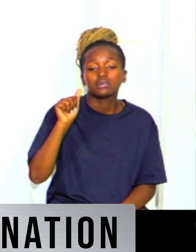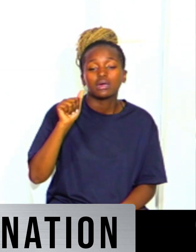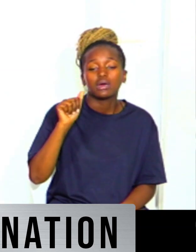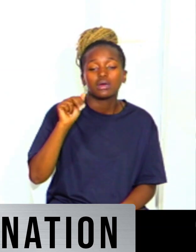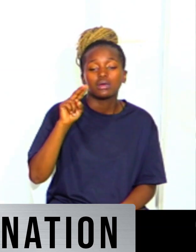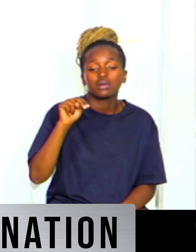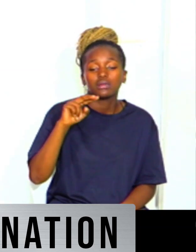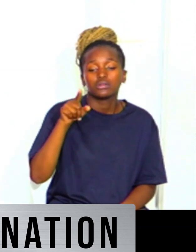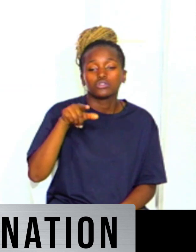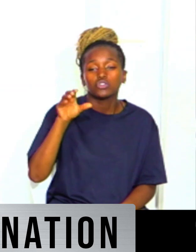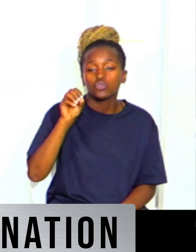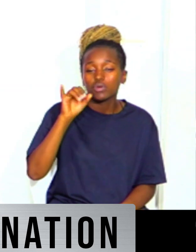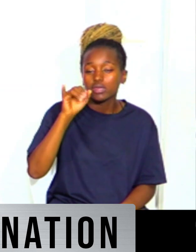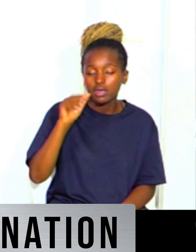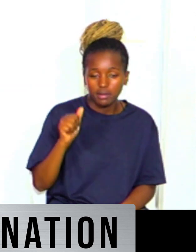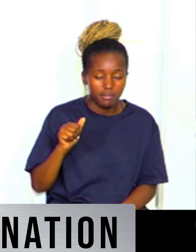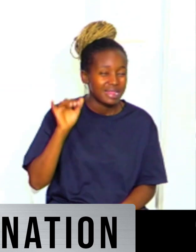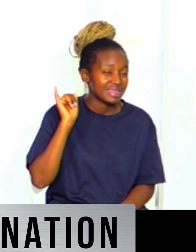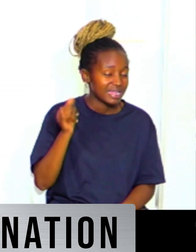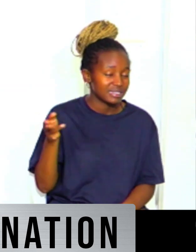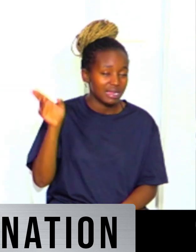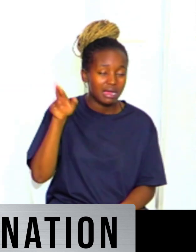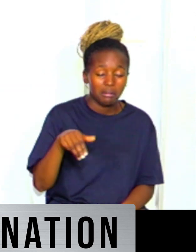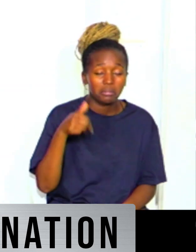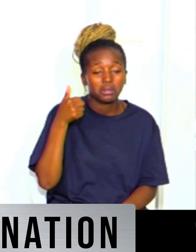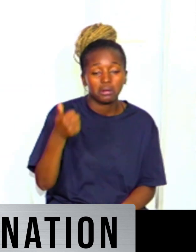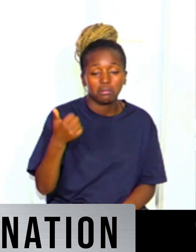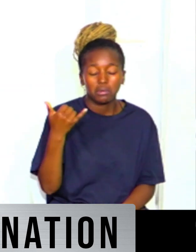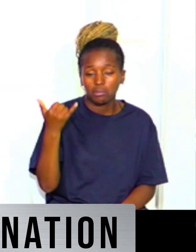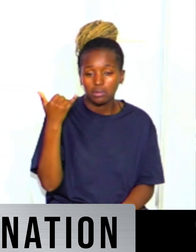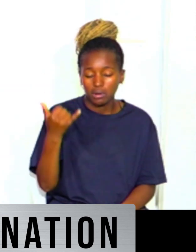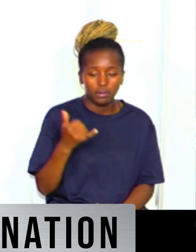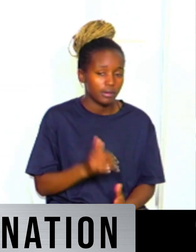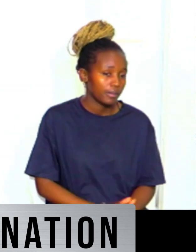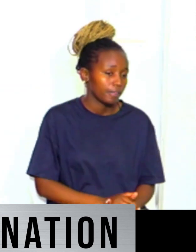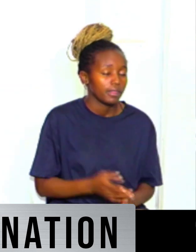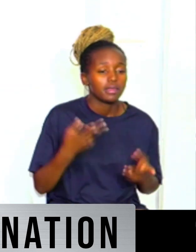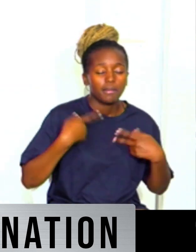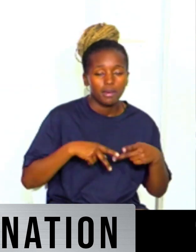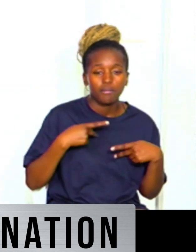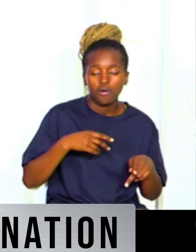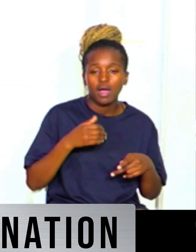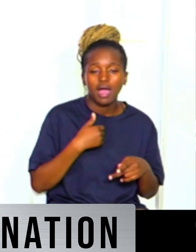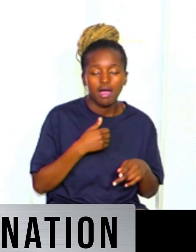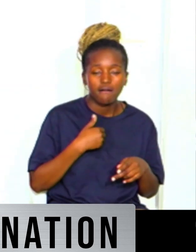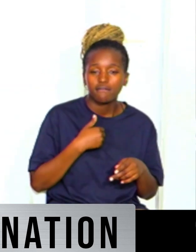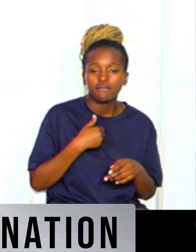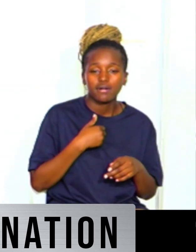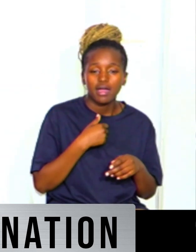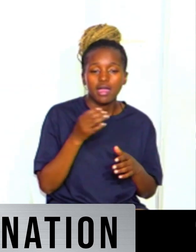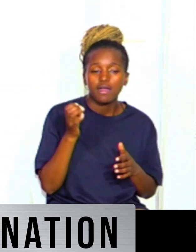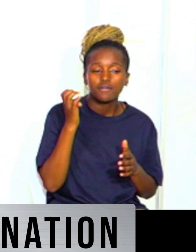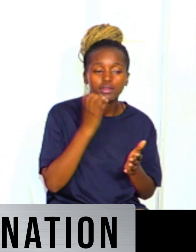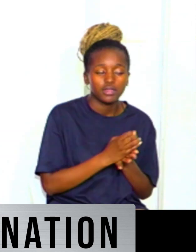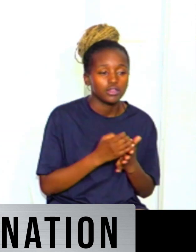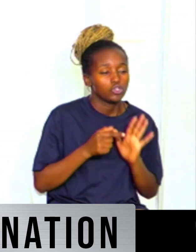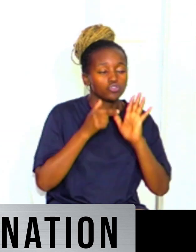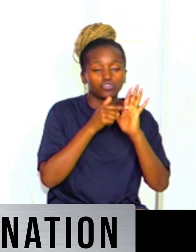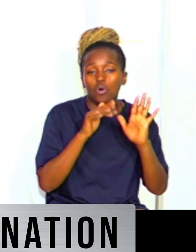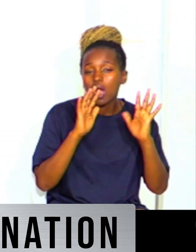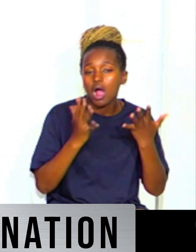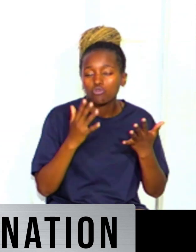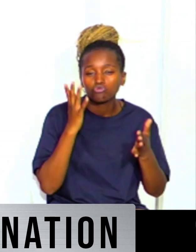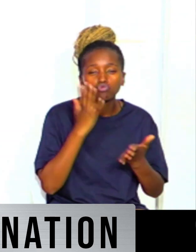watu wanakuambush. They are coming. They don't have tangible evidence to prove that you've been involved yourself into this and